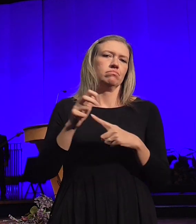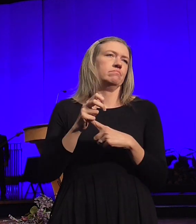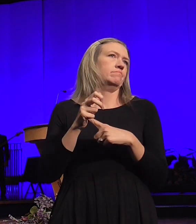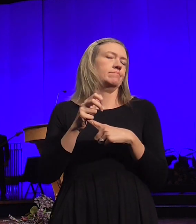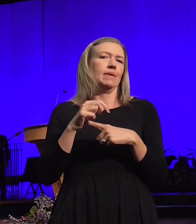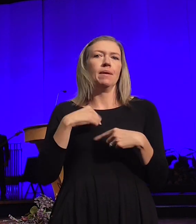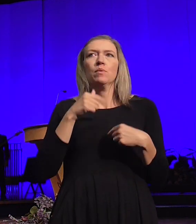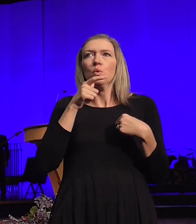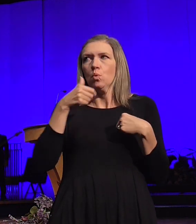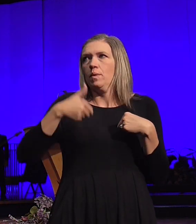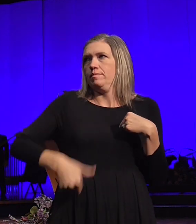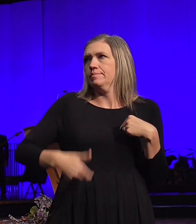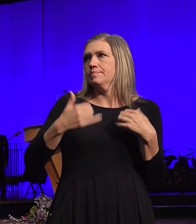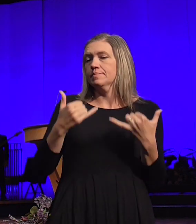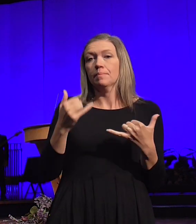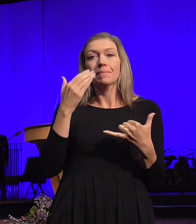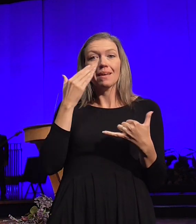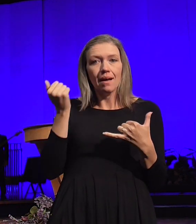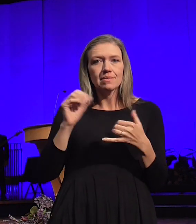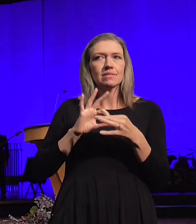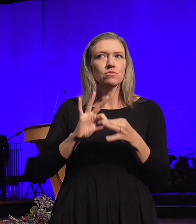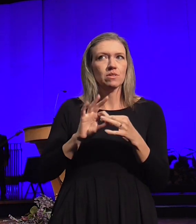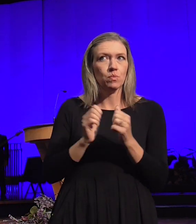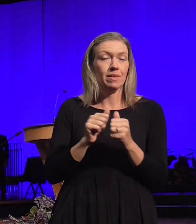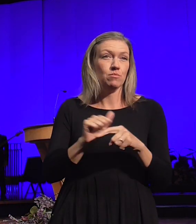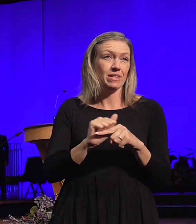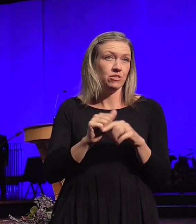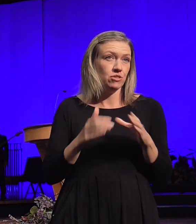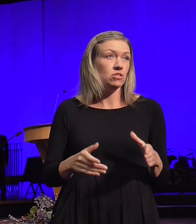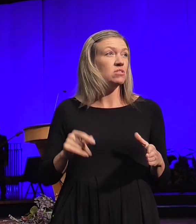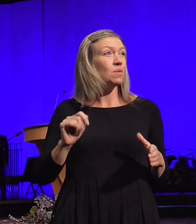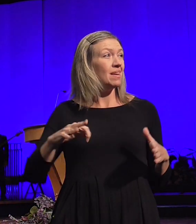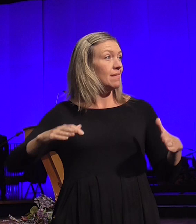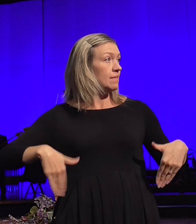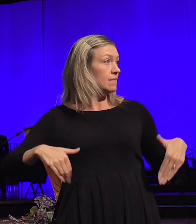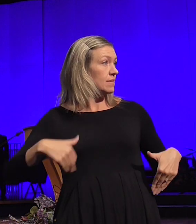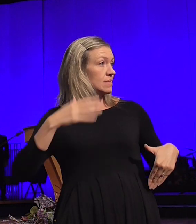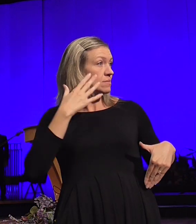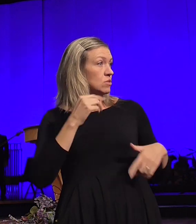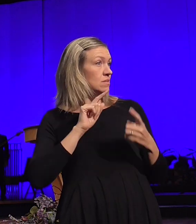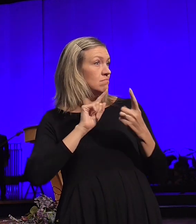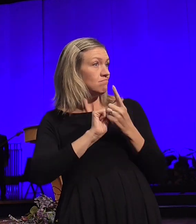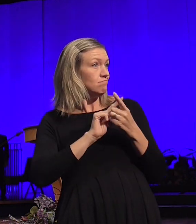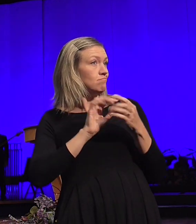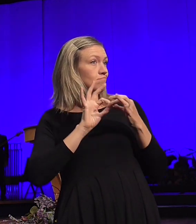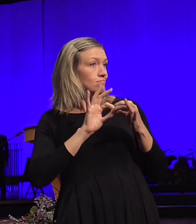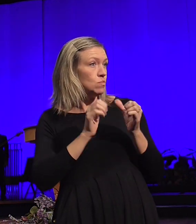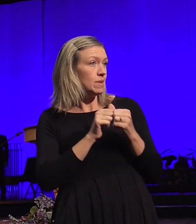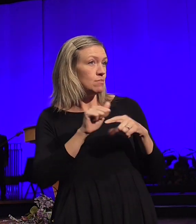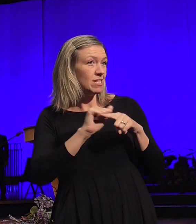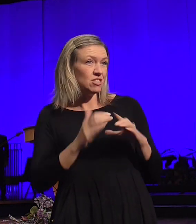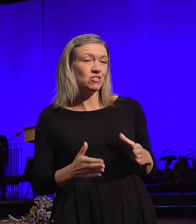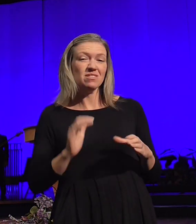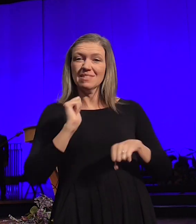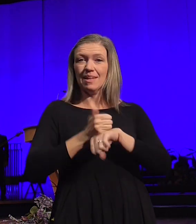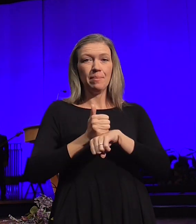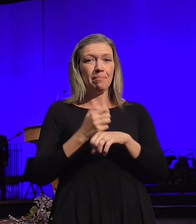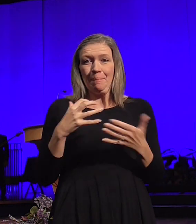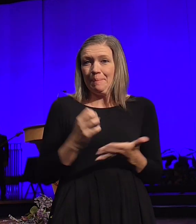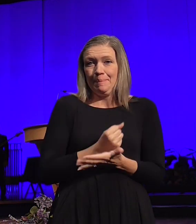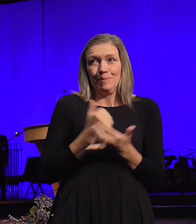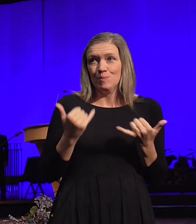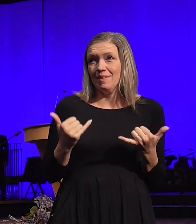today because of my relationship with practitioners. So if you don't have one with a practitioner, set one up today. They'll be here praying for